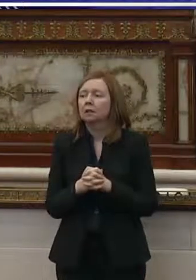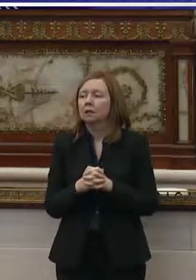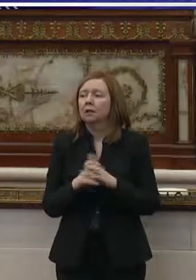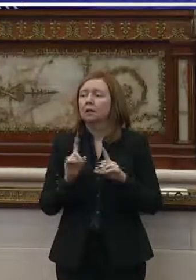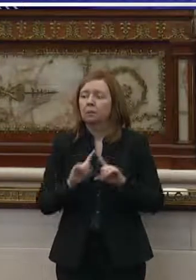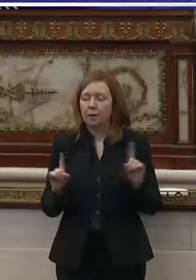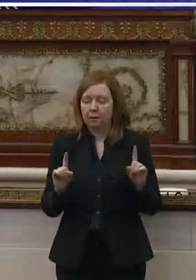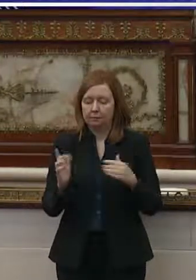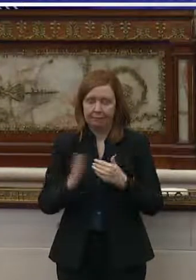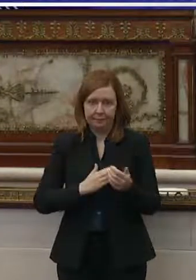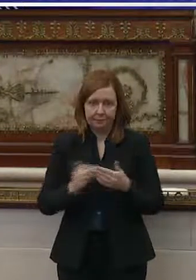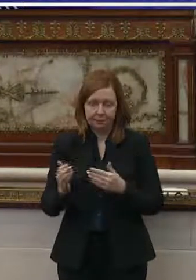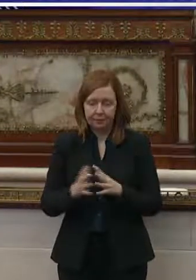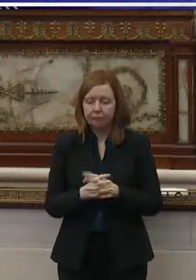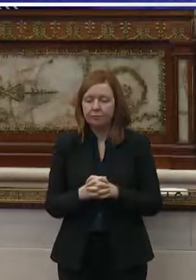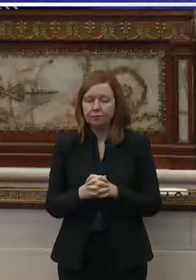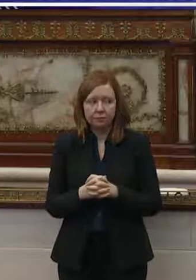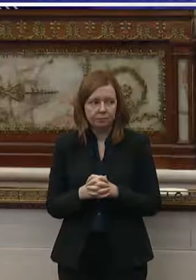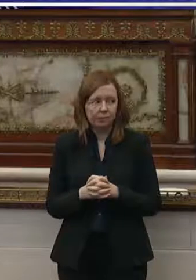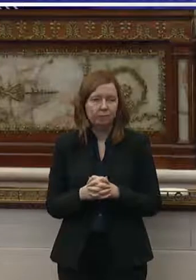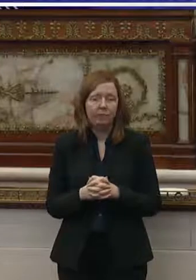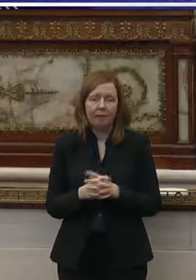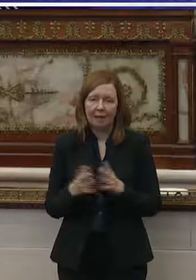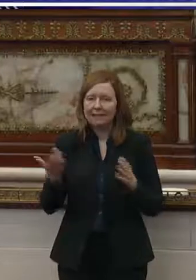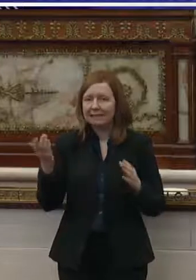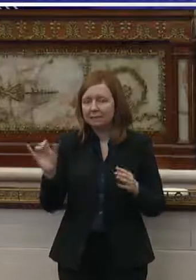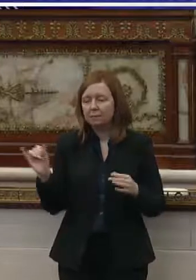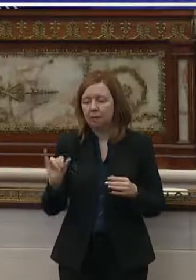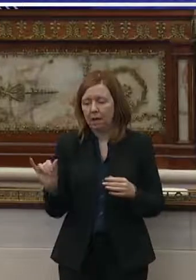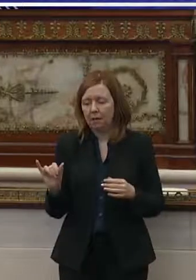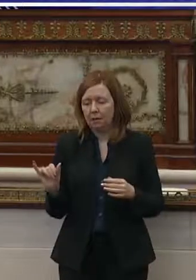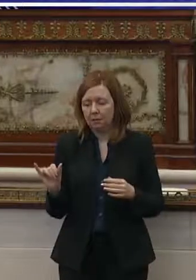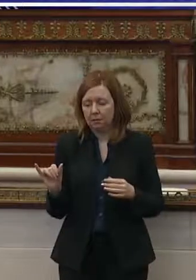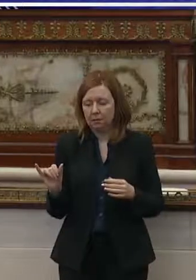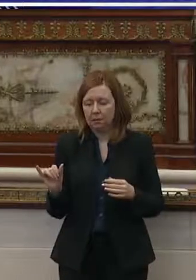But nonetheless, it seems like,